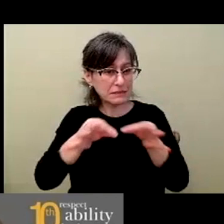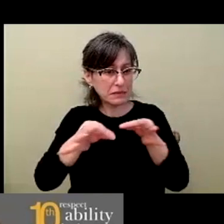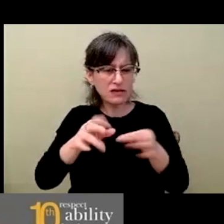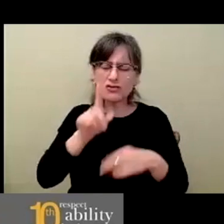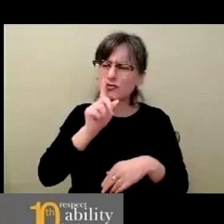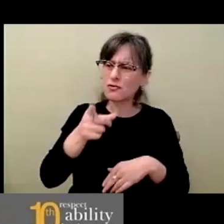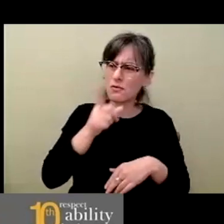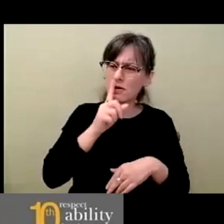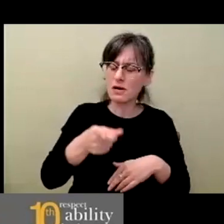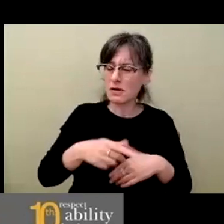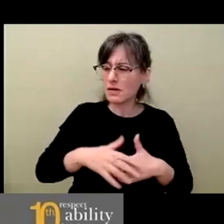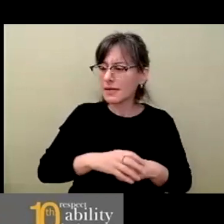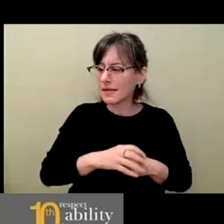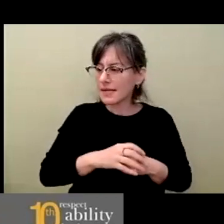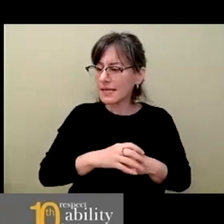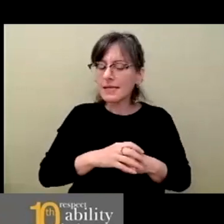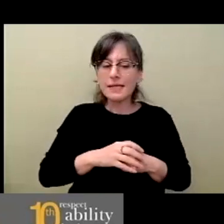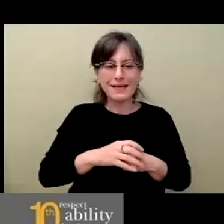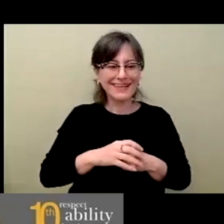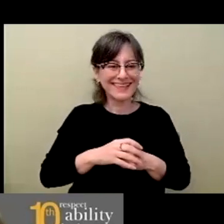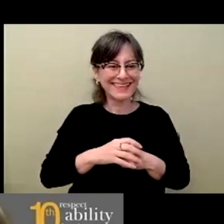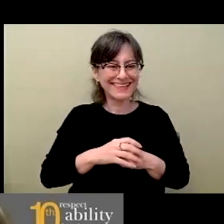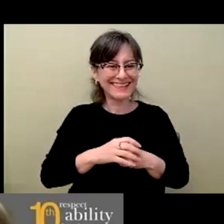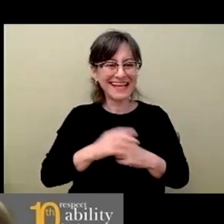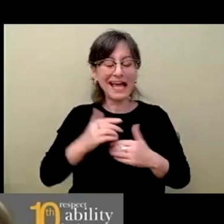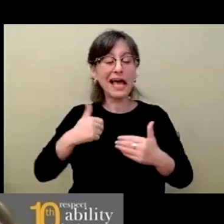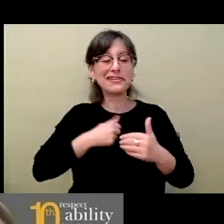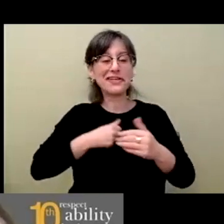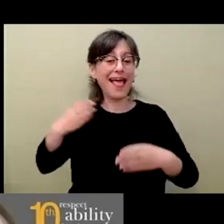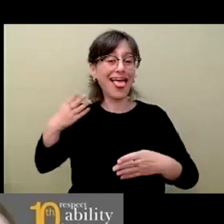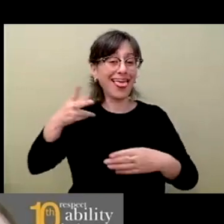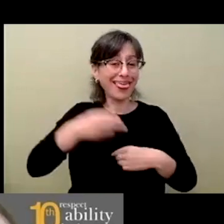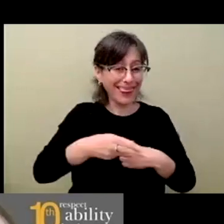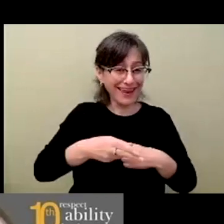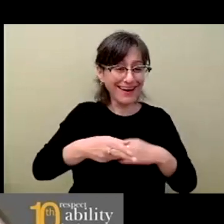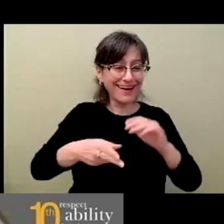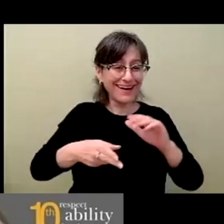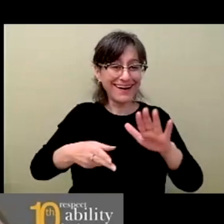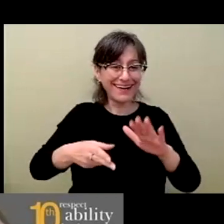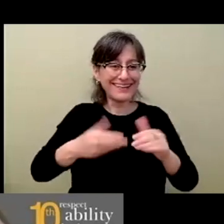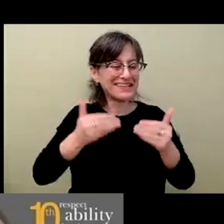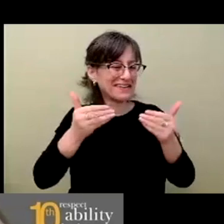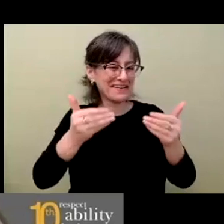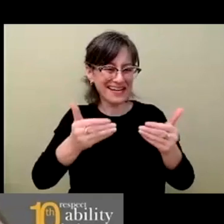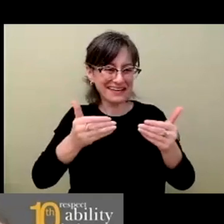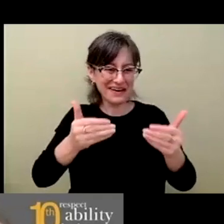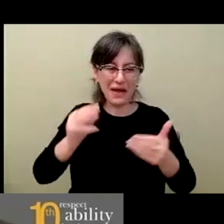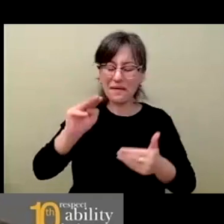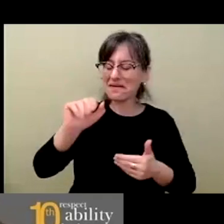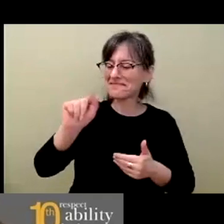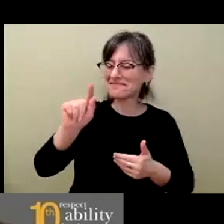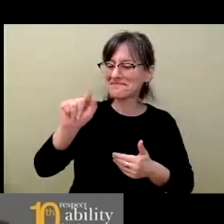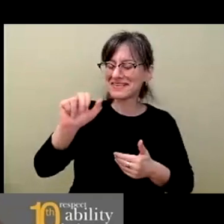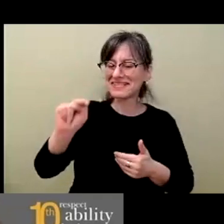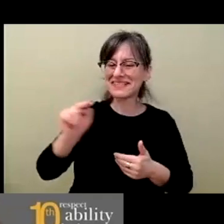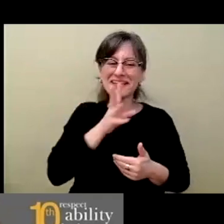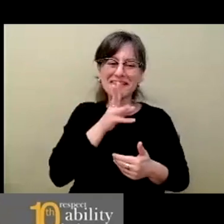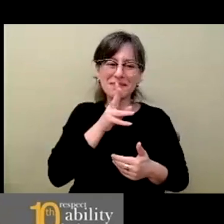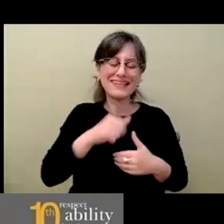Sure. Yeah. Oh, sorry, I didn't mean to cut you off. No, totally fine. You know where we're going. But